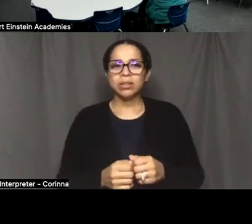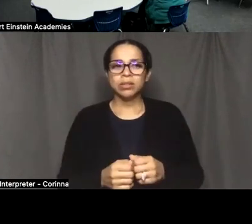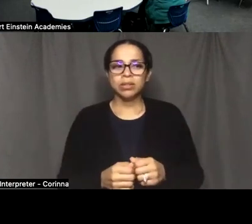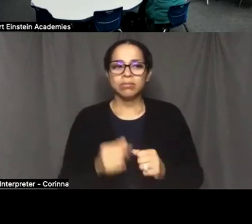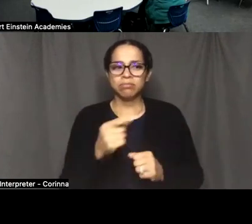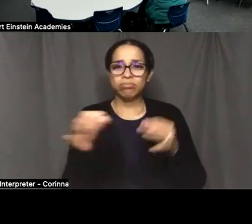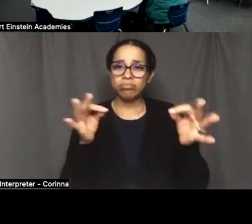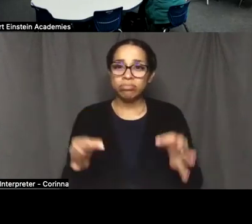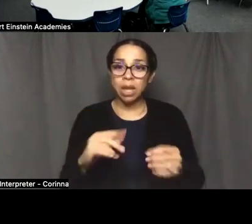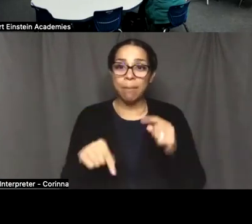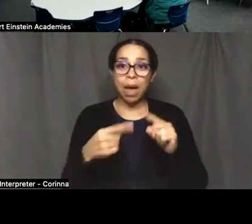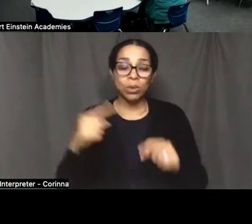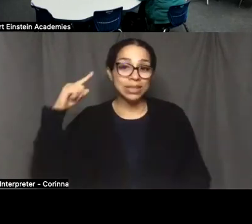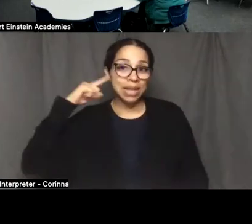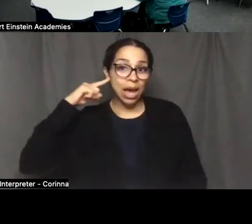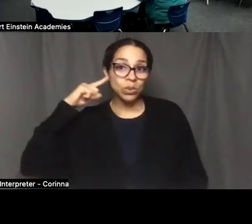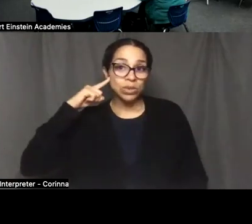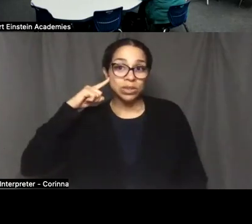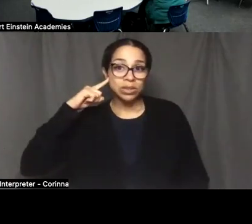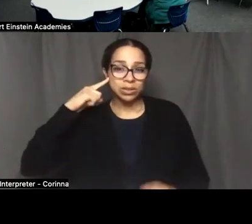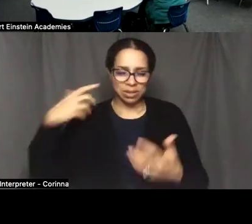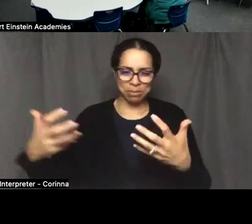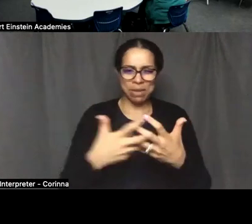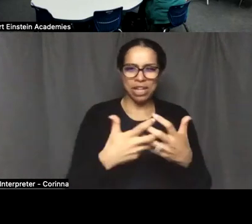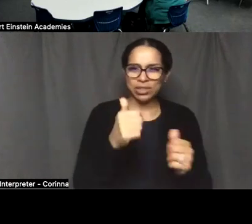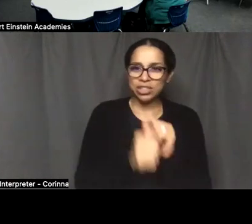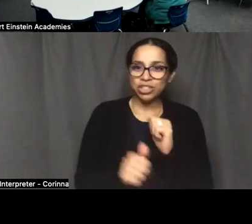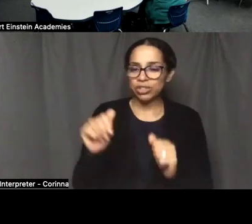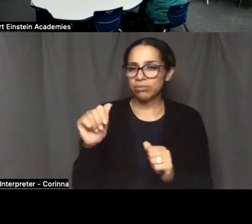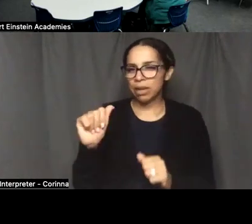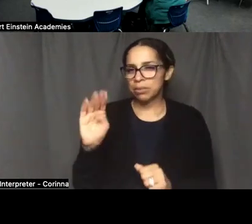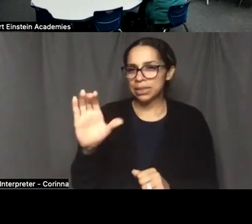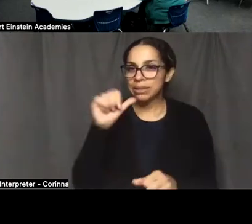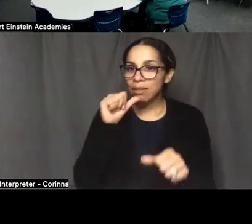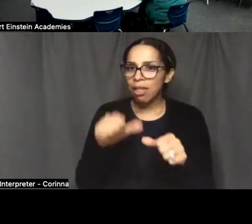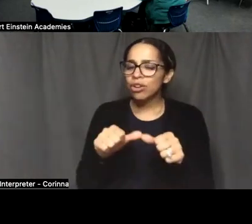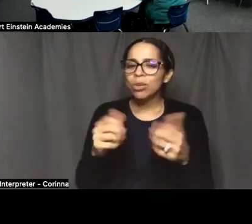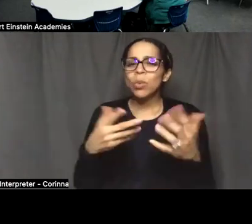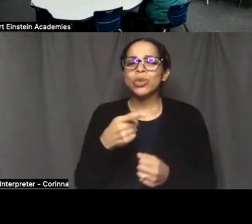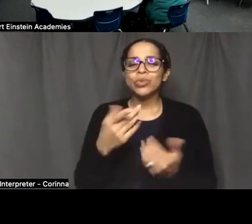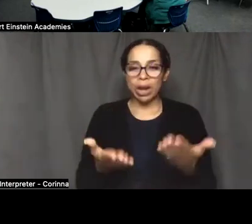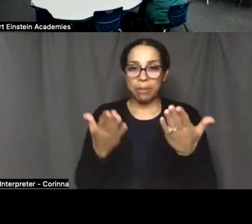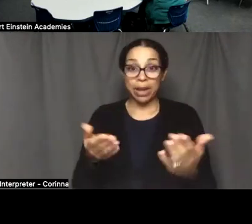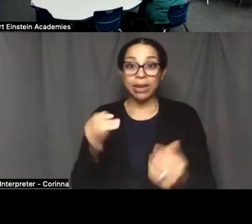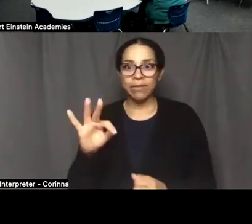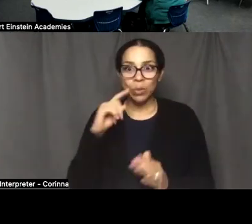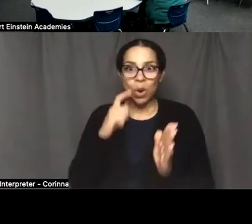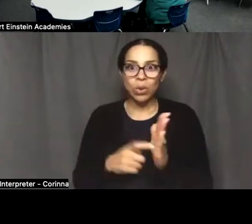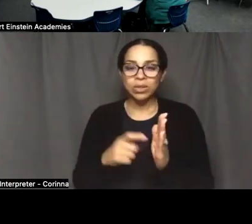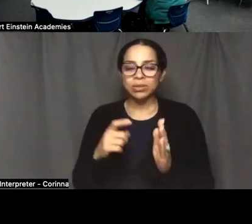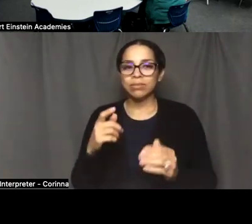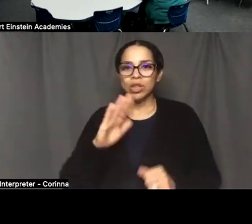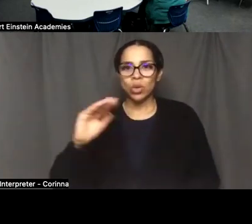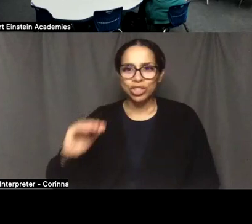the sounds that go with each letter, what do you recommend if you notice that your student or